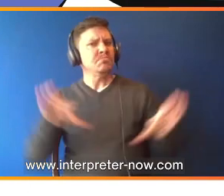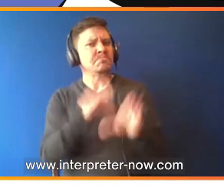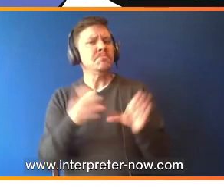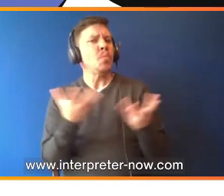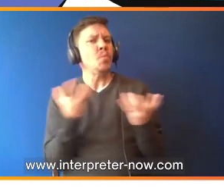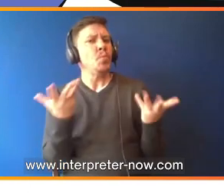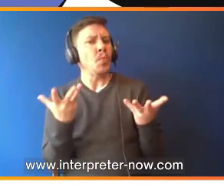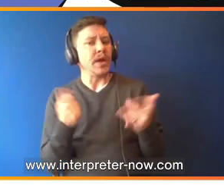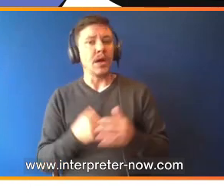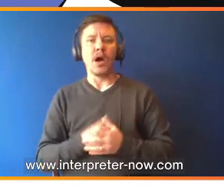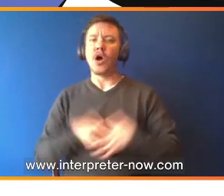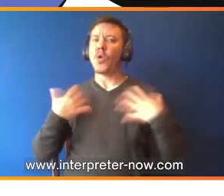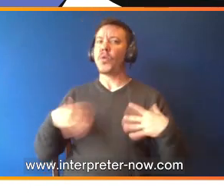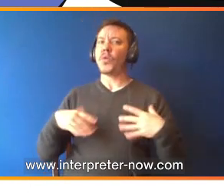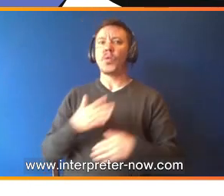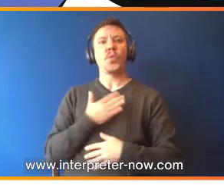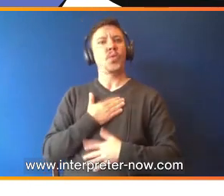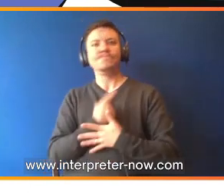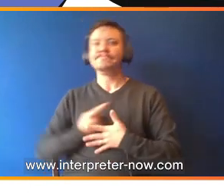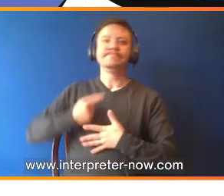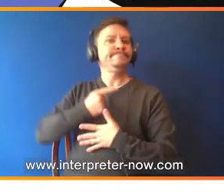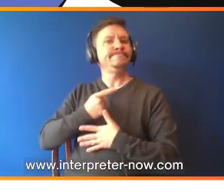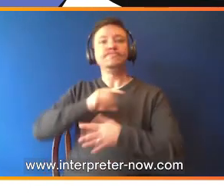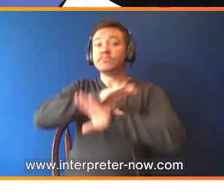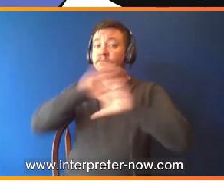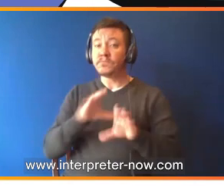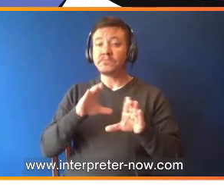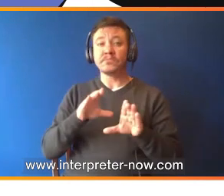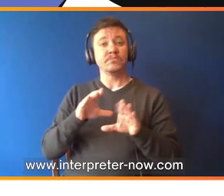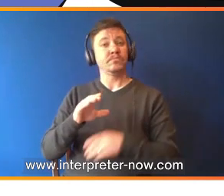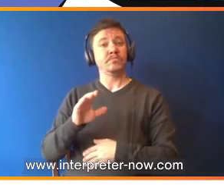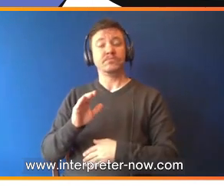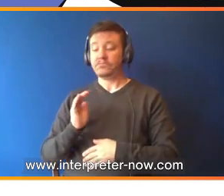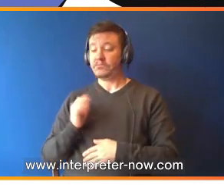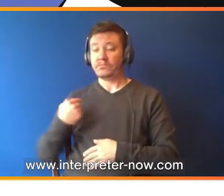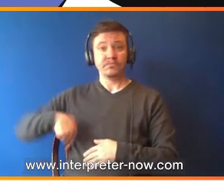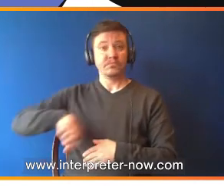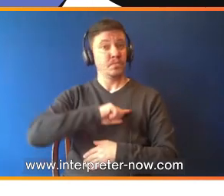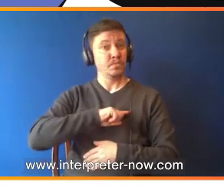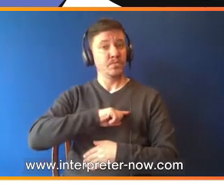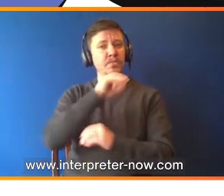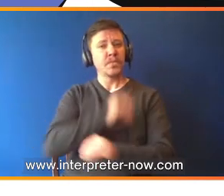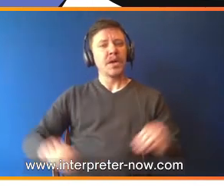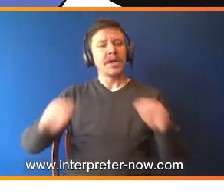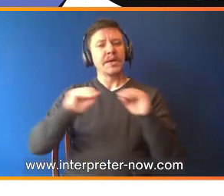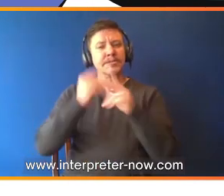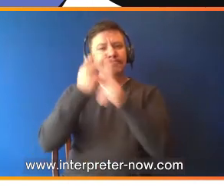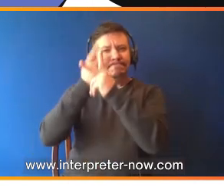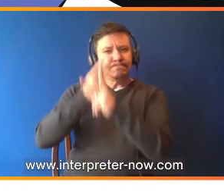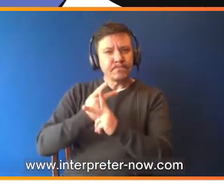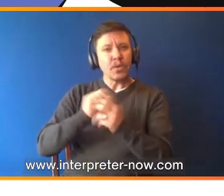conversation? Yes. So my number one action is, in order for us to really be able